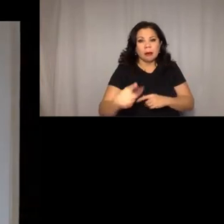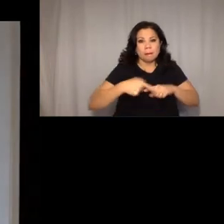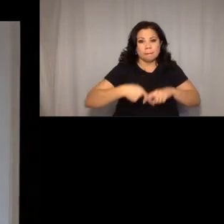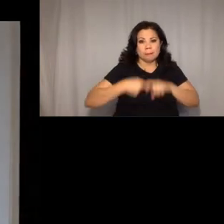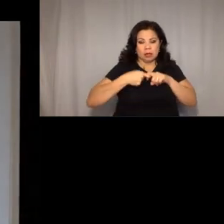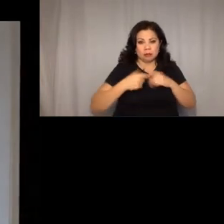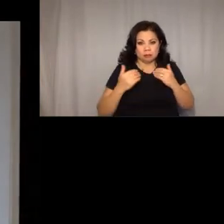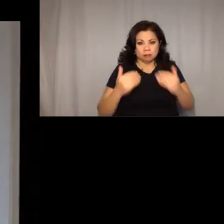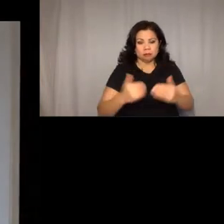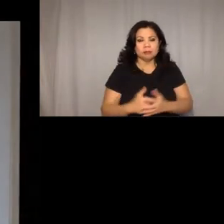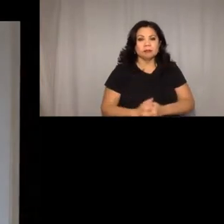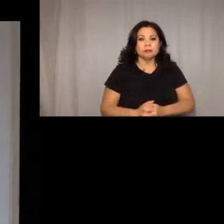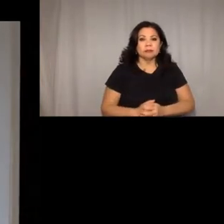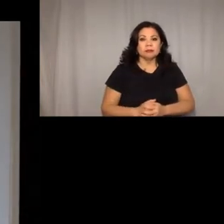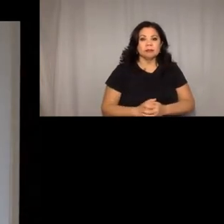these.